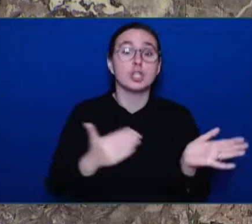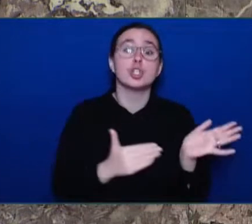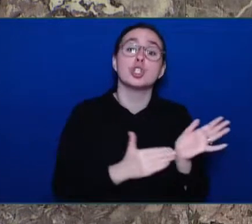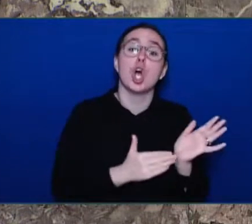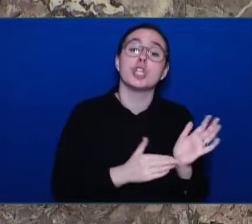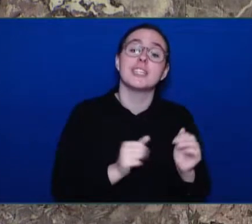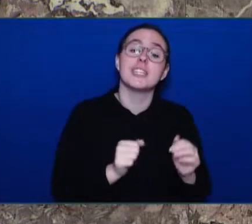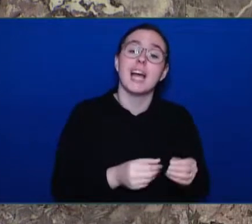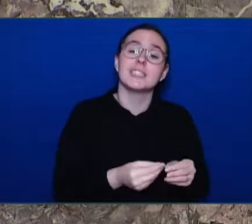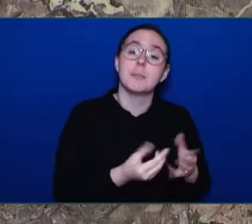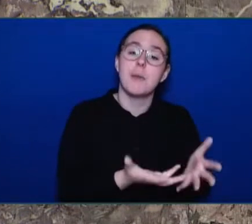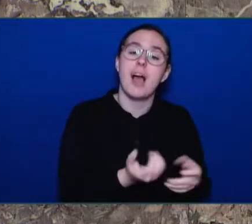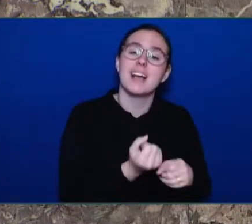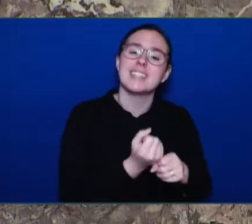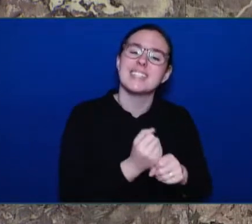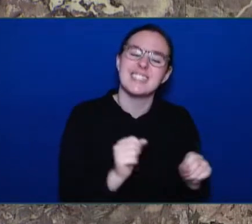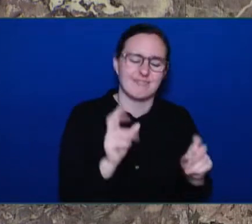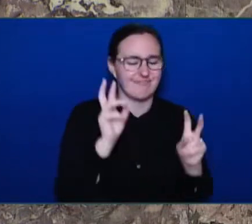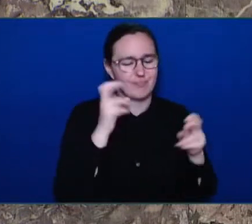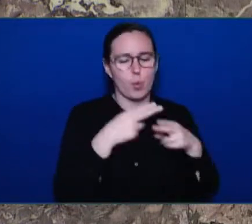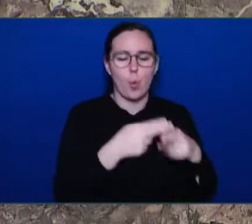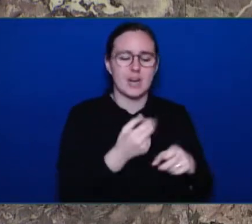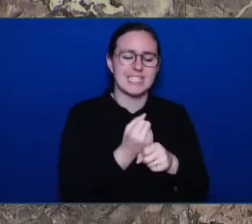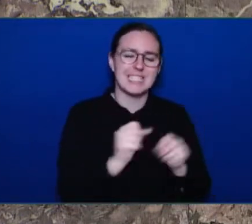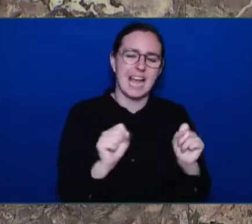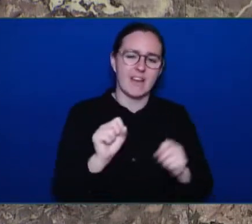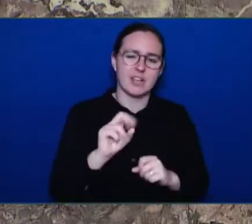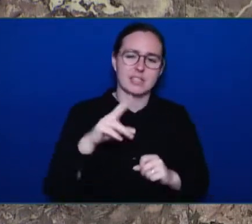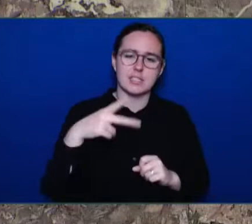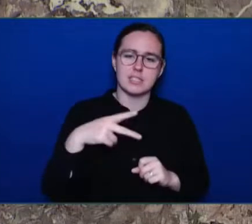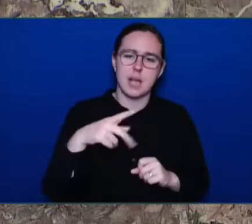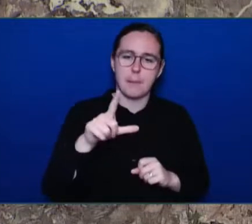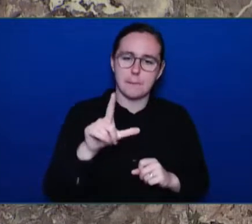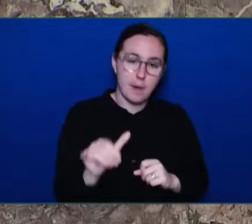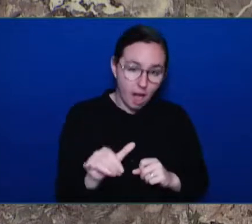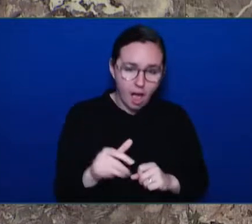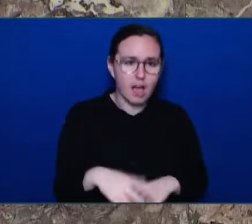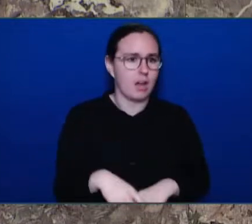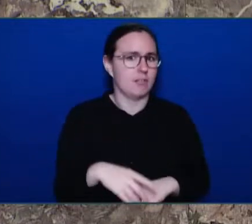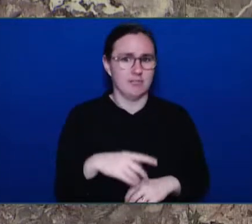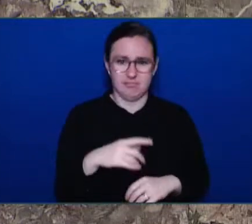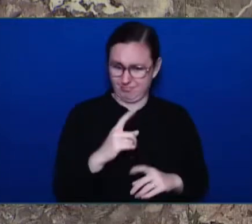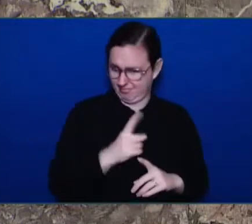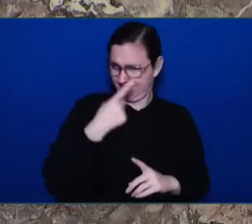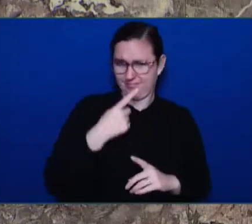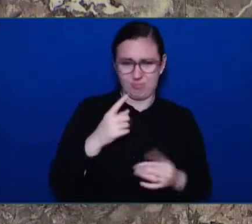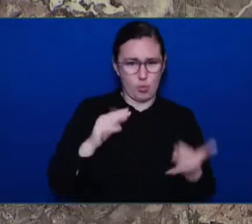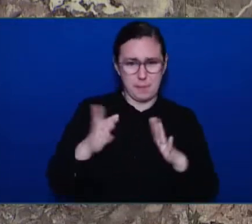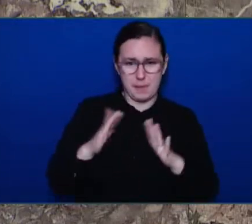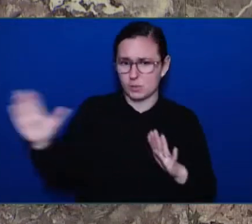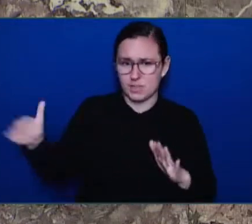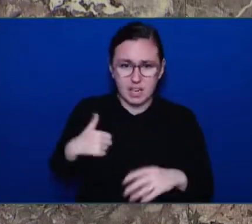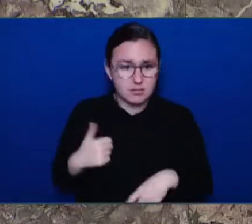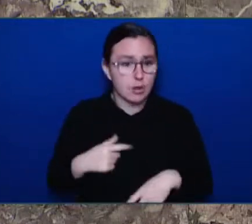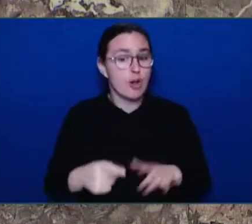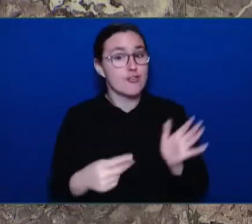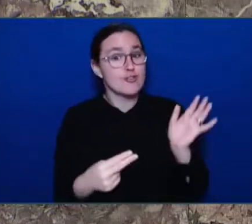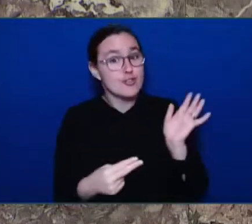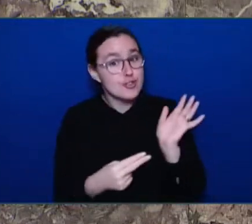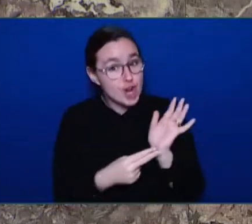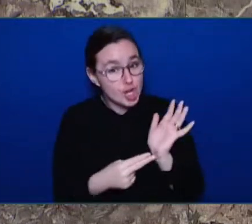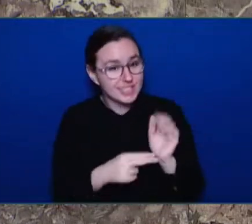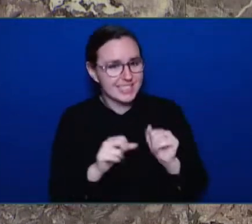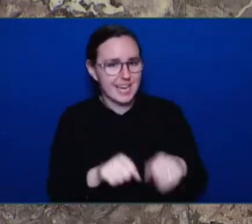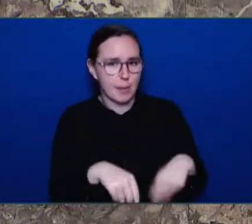supply. We're the first place in Canada where nurses can prescribe medication-assisted treatment to prevent overdose. We